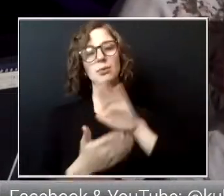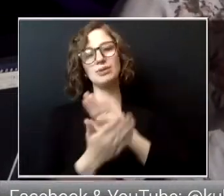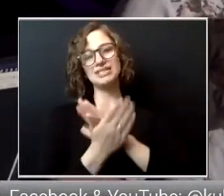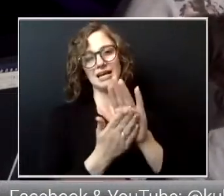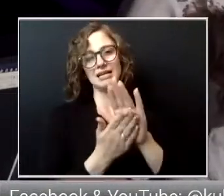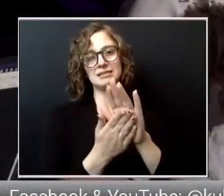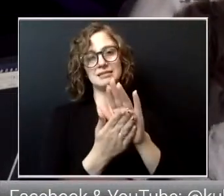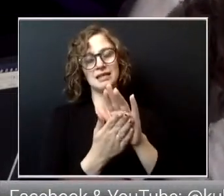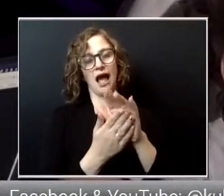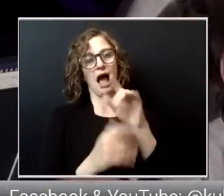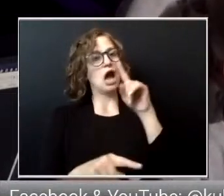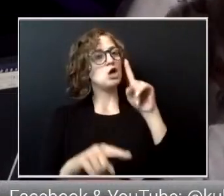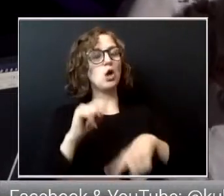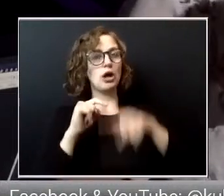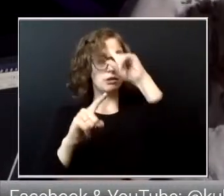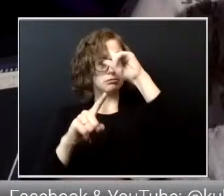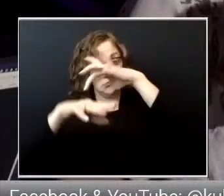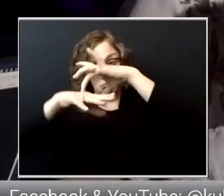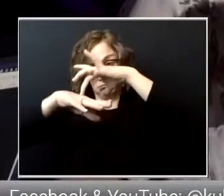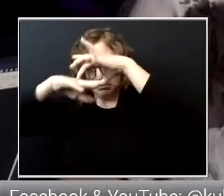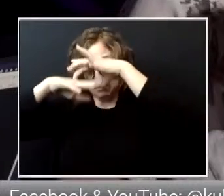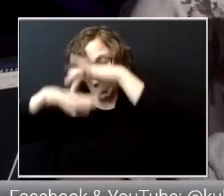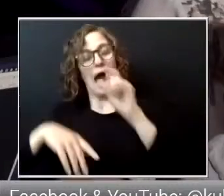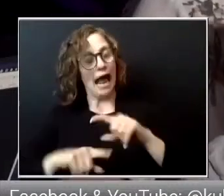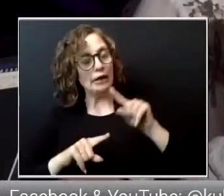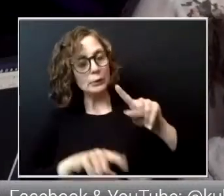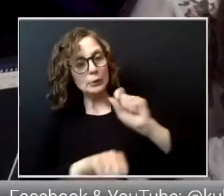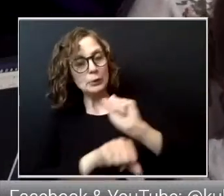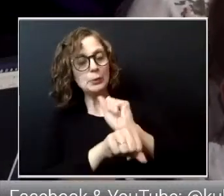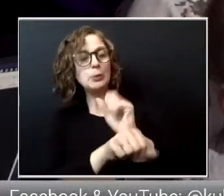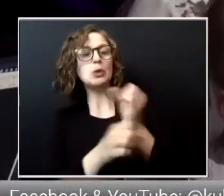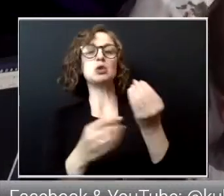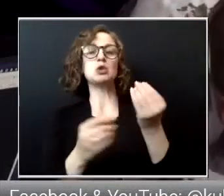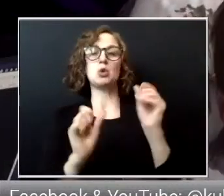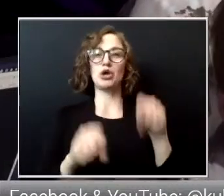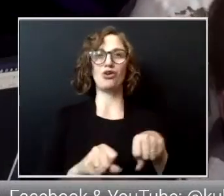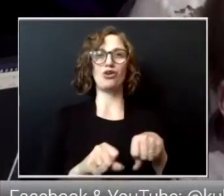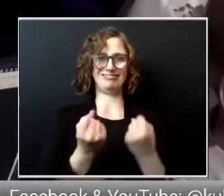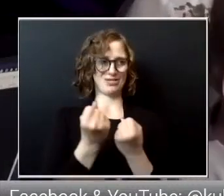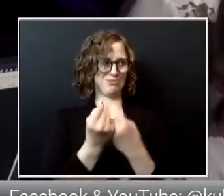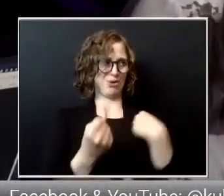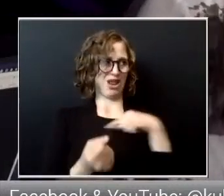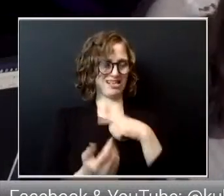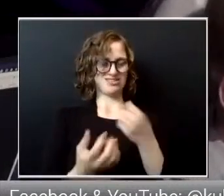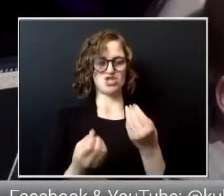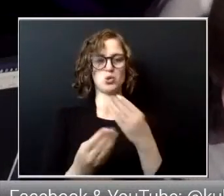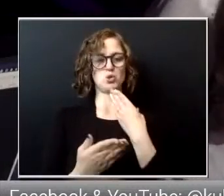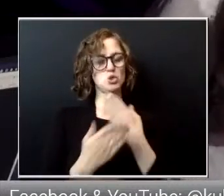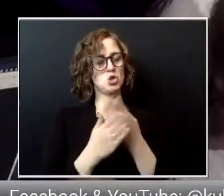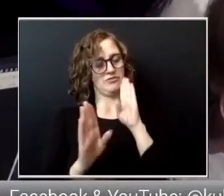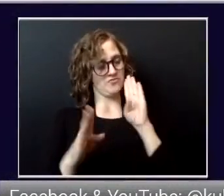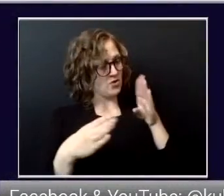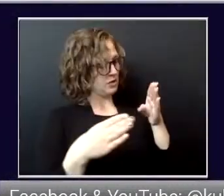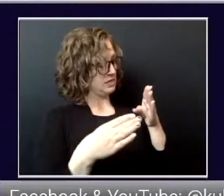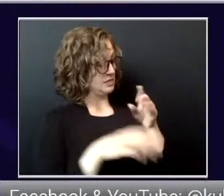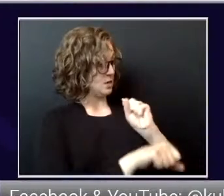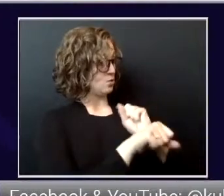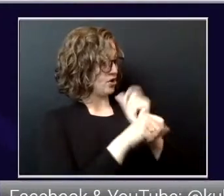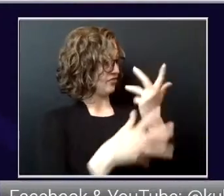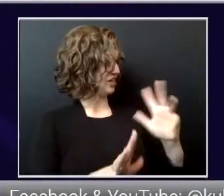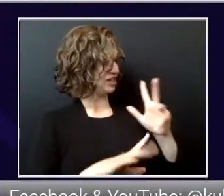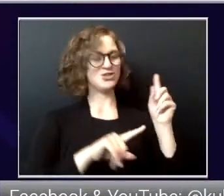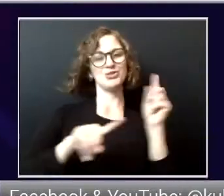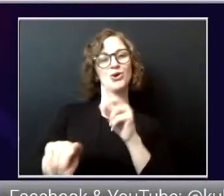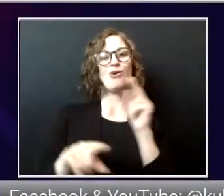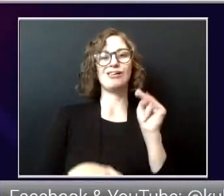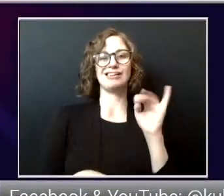provide financially, those kinds of things. So it was a good focus, like a refocus. And then after work, I'd come up to the NICU. Go. And then how did you do it,